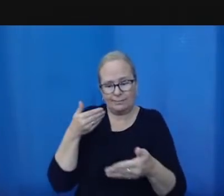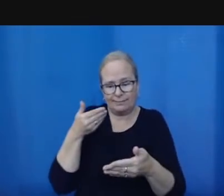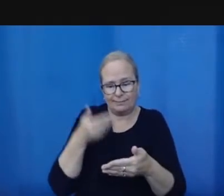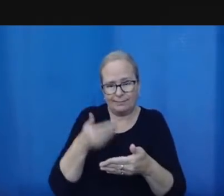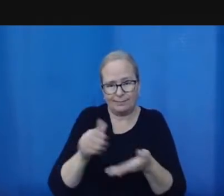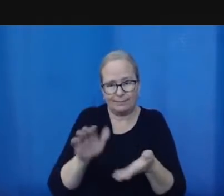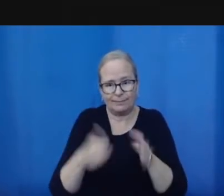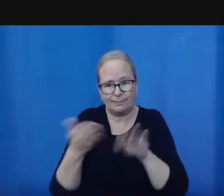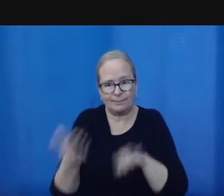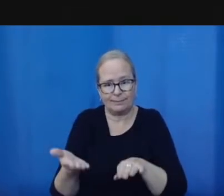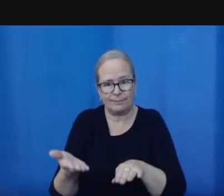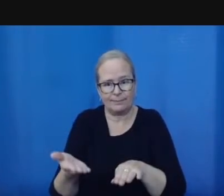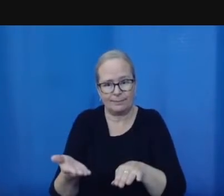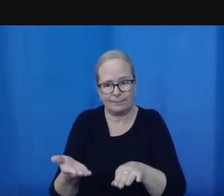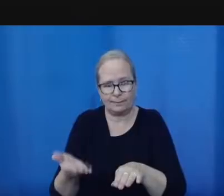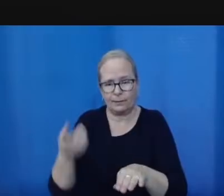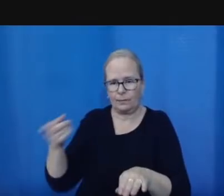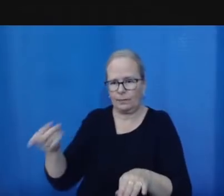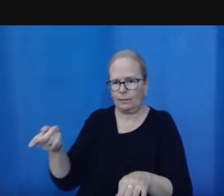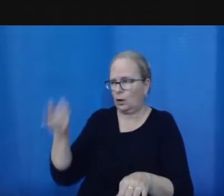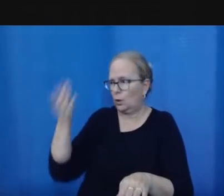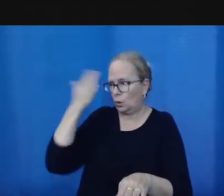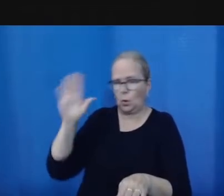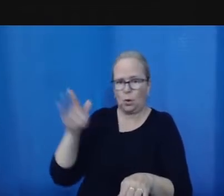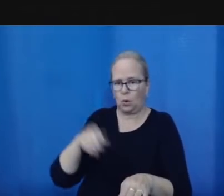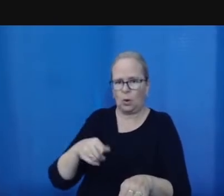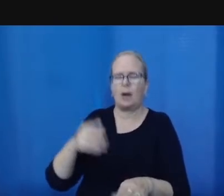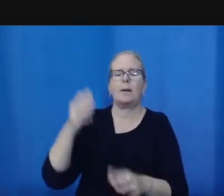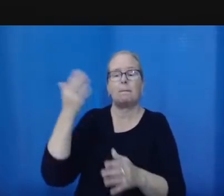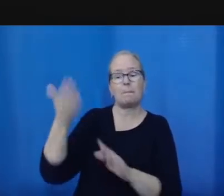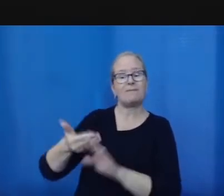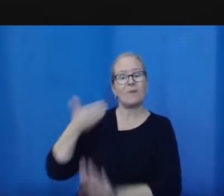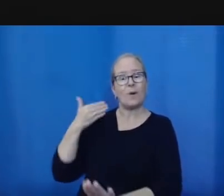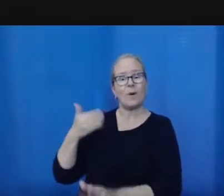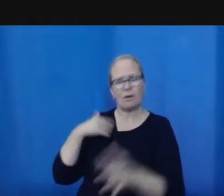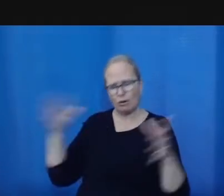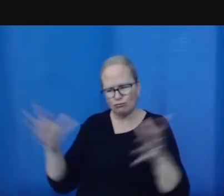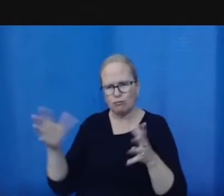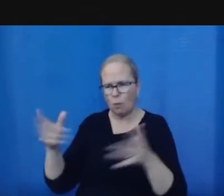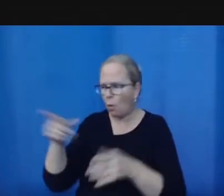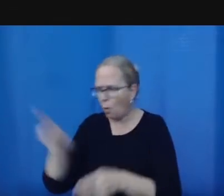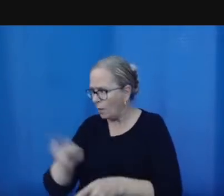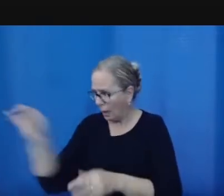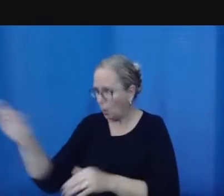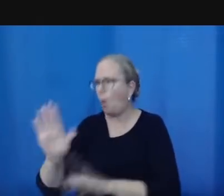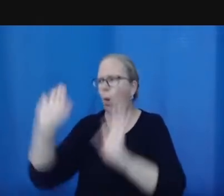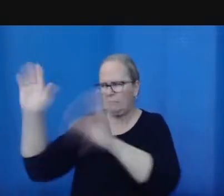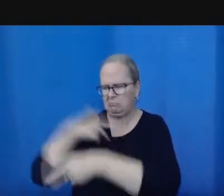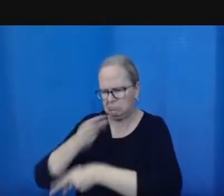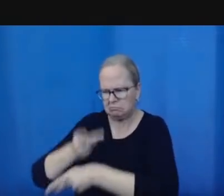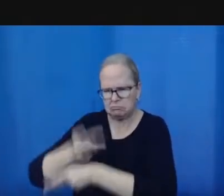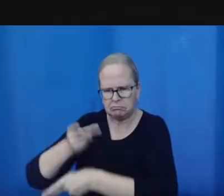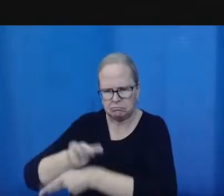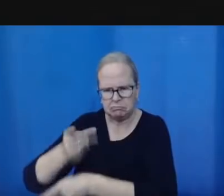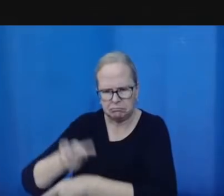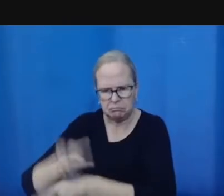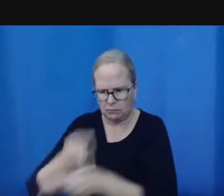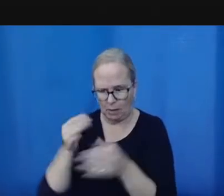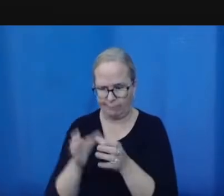not providing the kind of care that they would regularly provide in an intensive care unit when they had enough staff and enough resources.